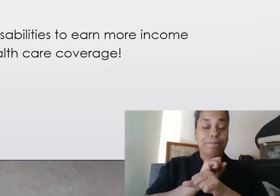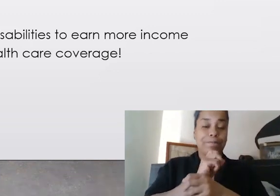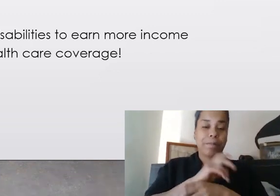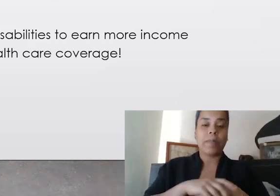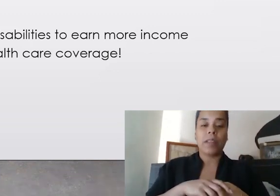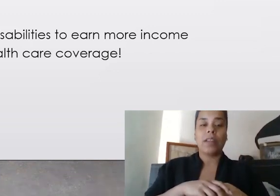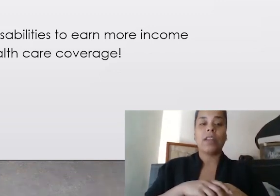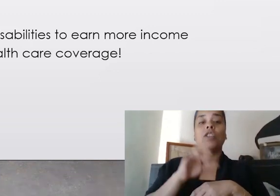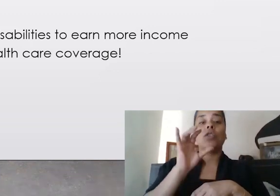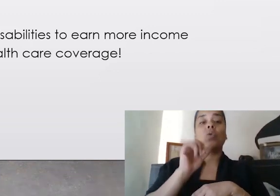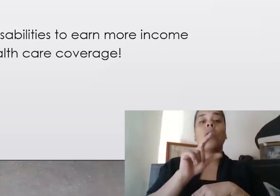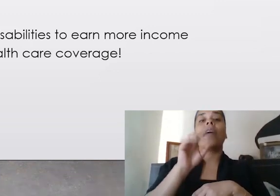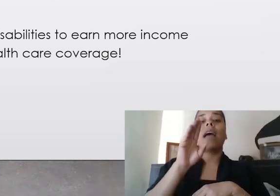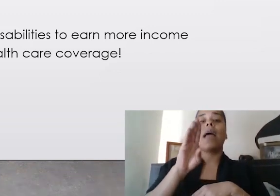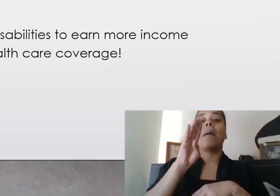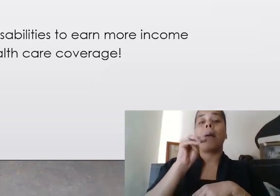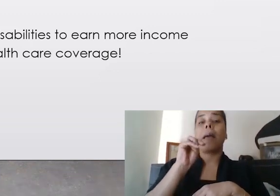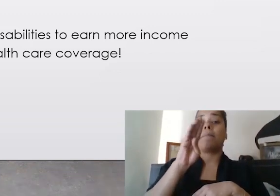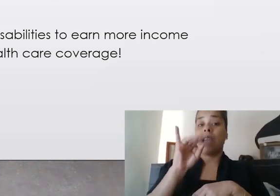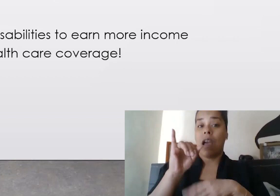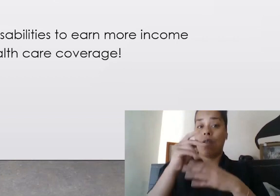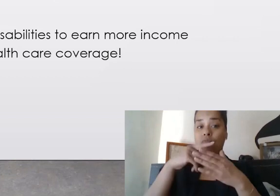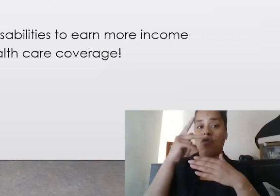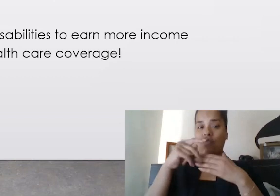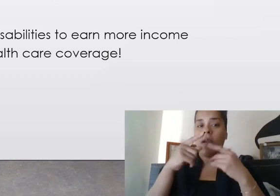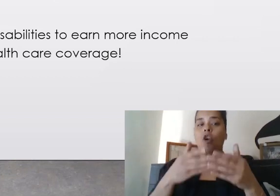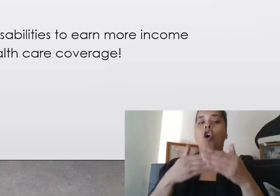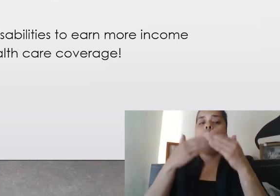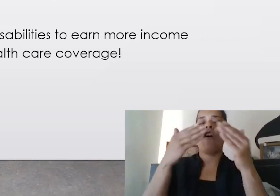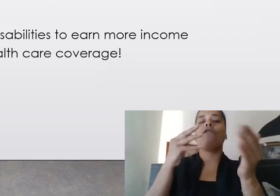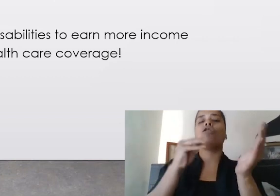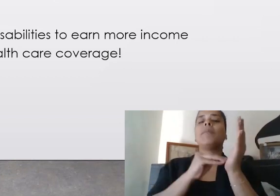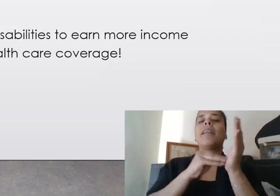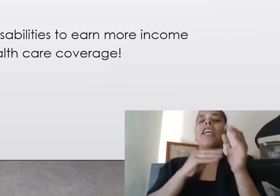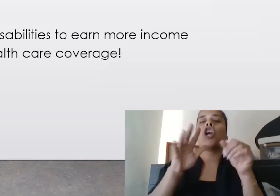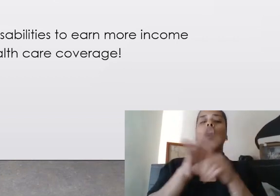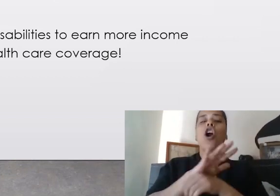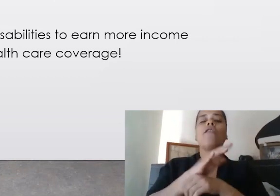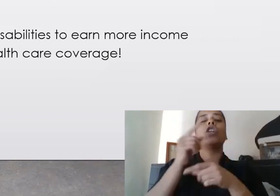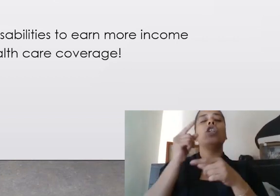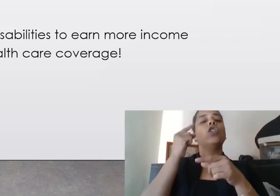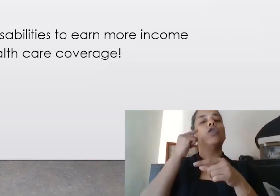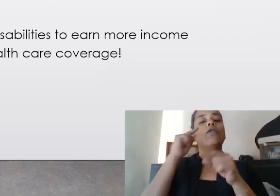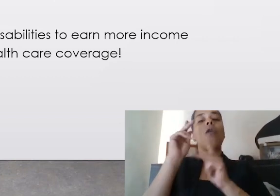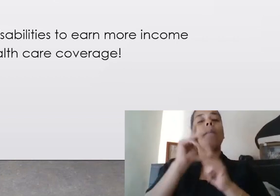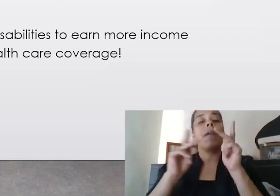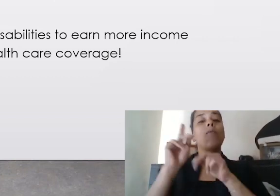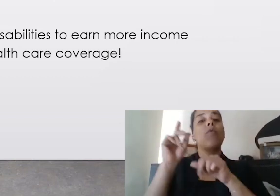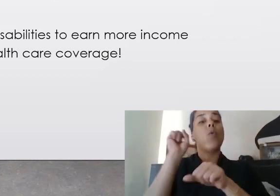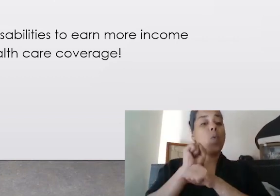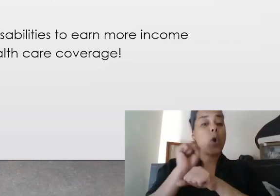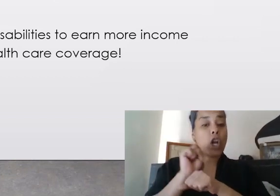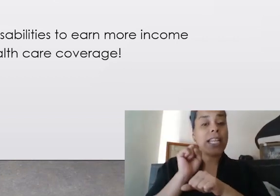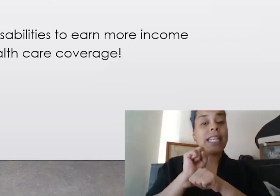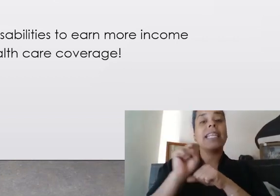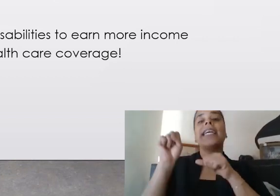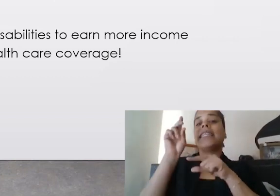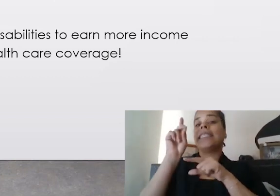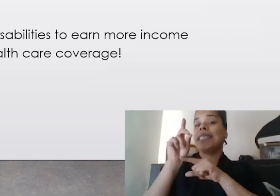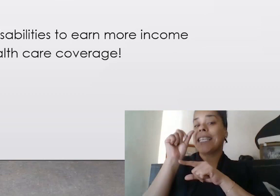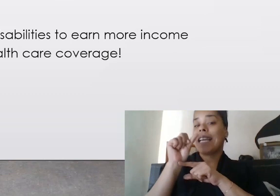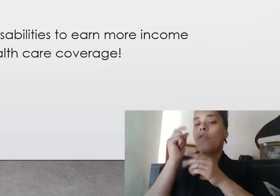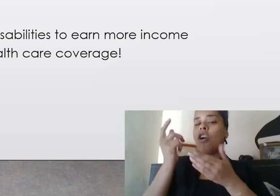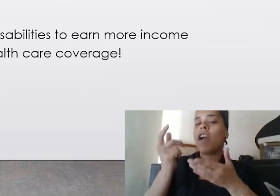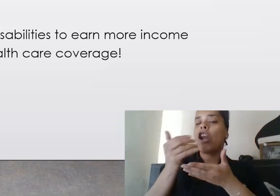for working people with disabilities offers Medicaid coverage to people with disabilities who are working and who are earning a higher